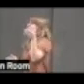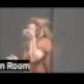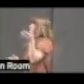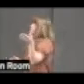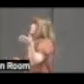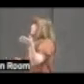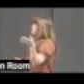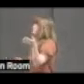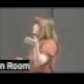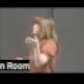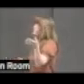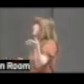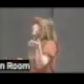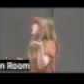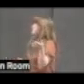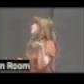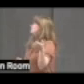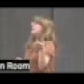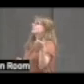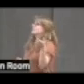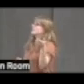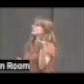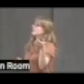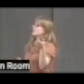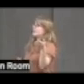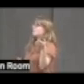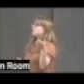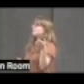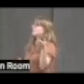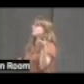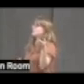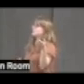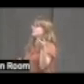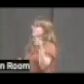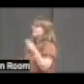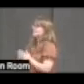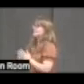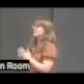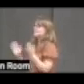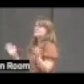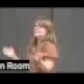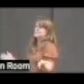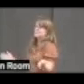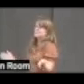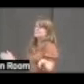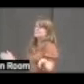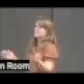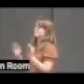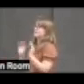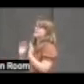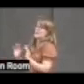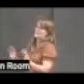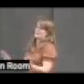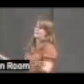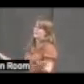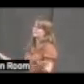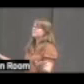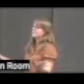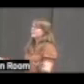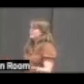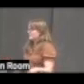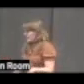And at this point, I had watched him for almost 10 years, and he had been given breeding opportunities and never